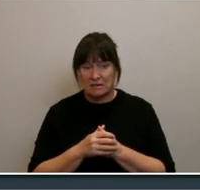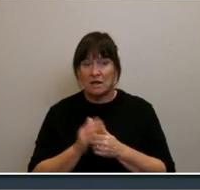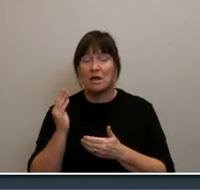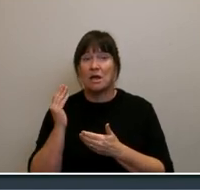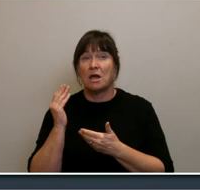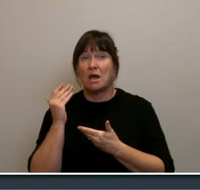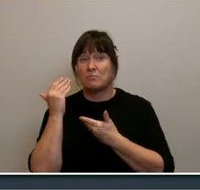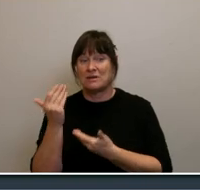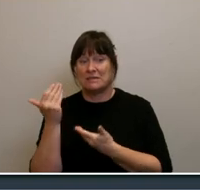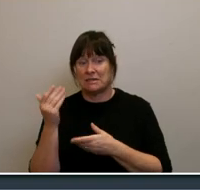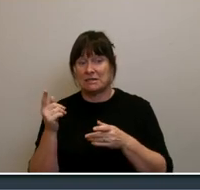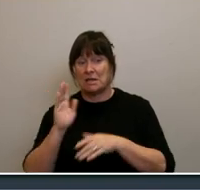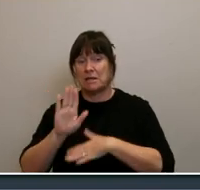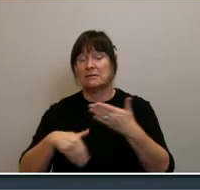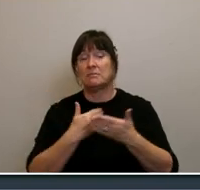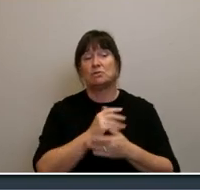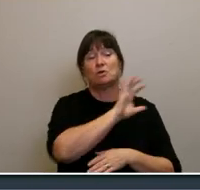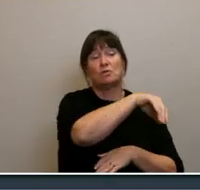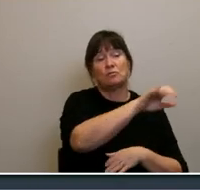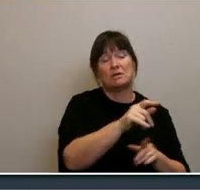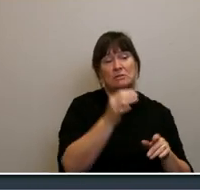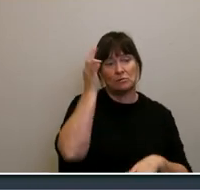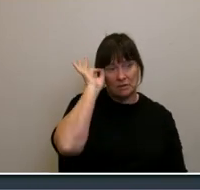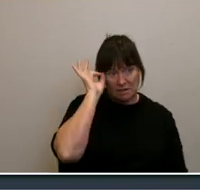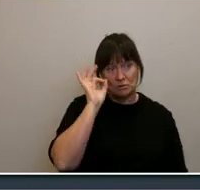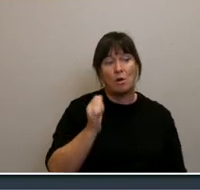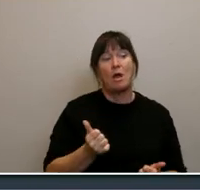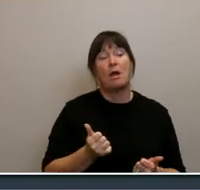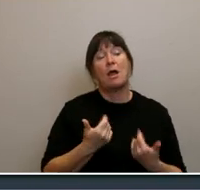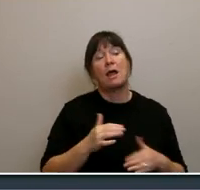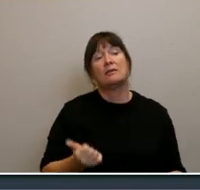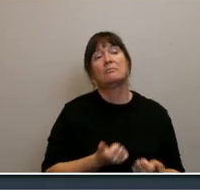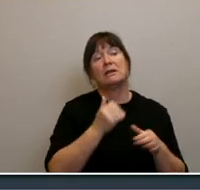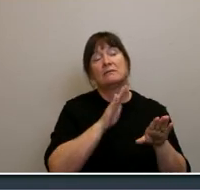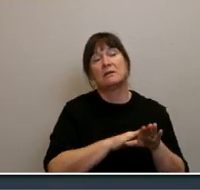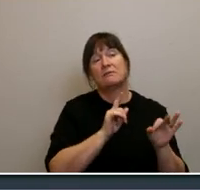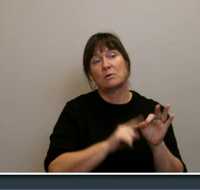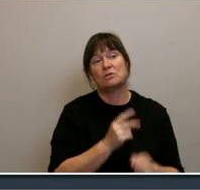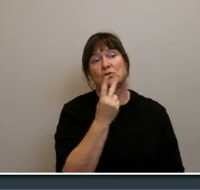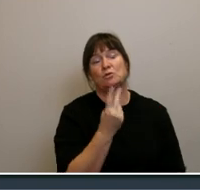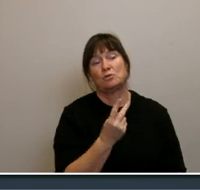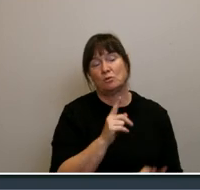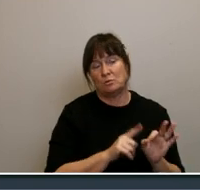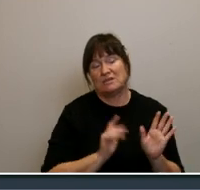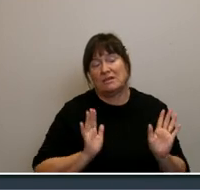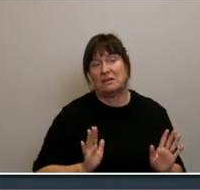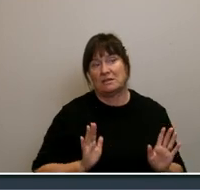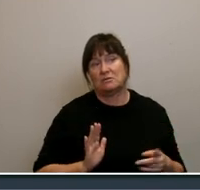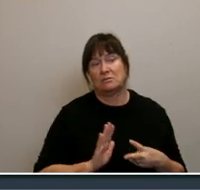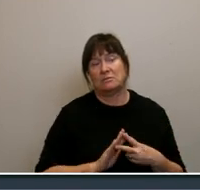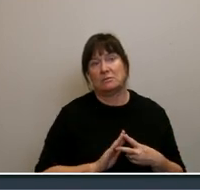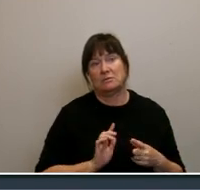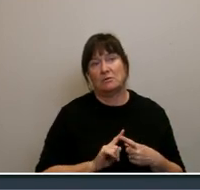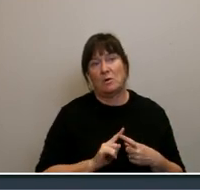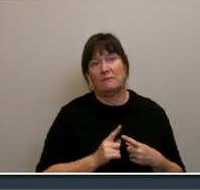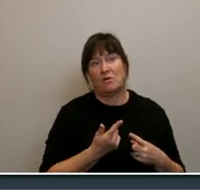a submission to the Regional Council. I left plenty of time for questions. I got two questions, one which was irrelevant, and the second